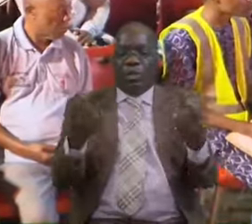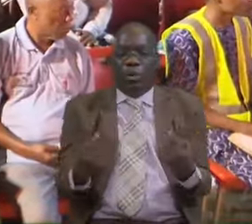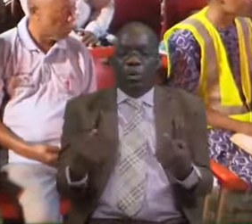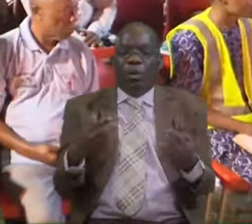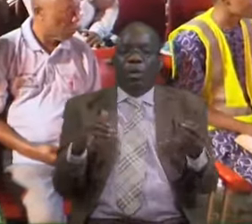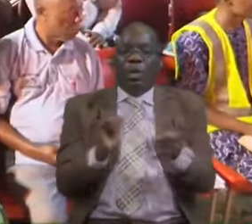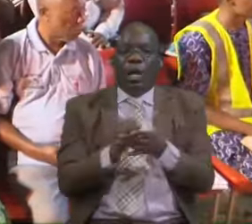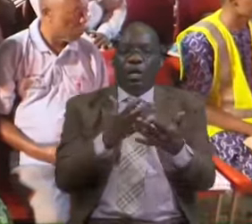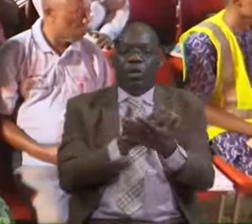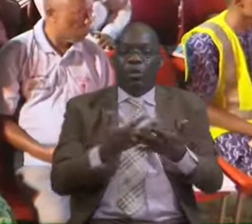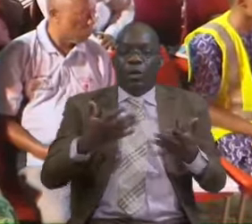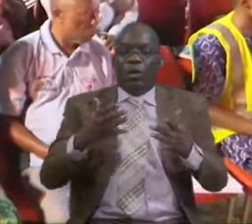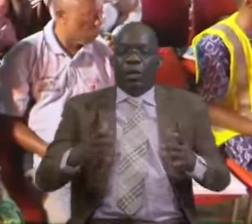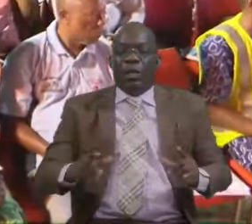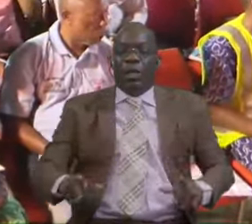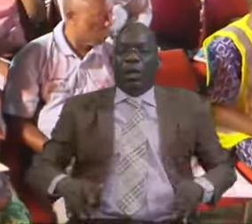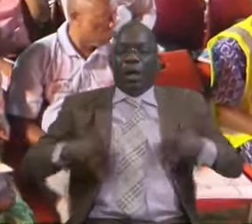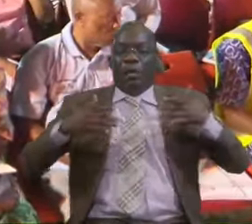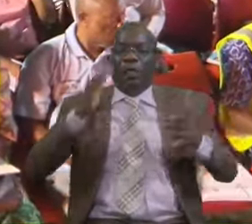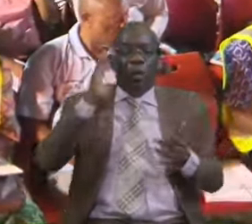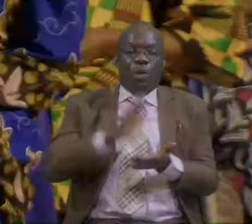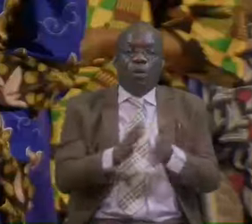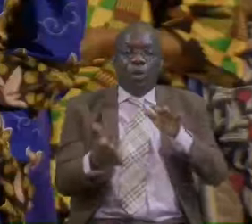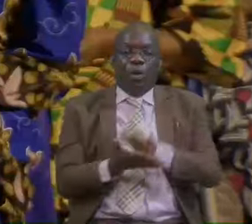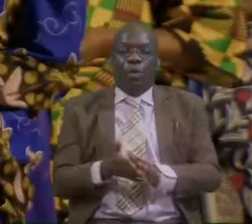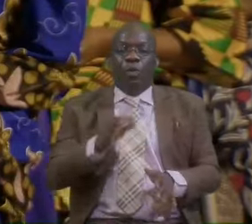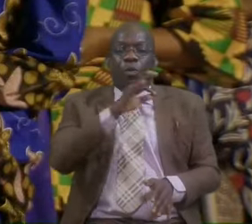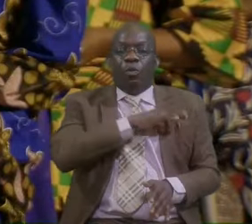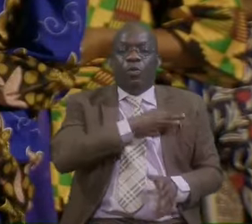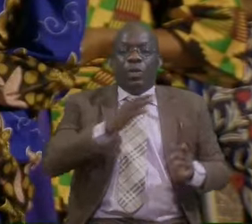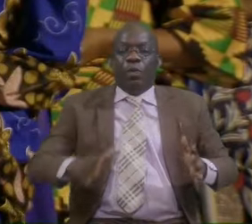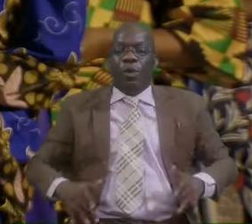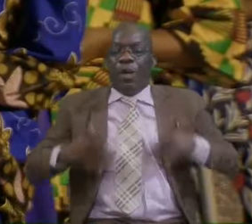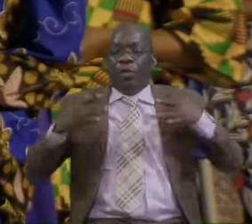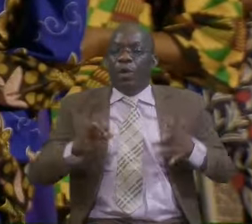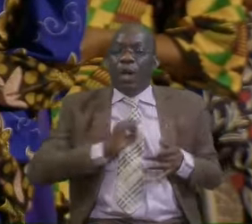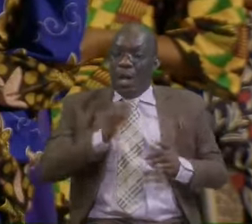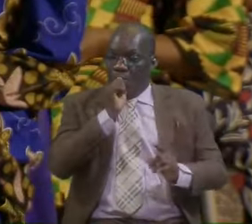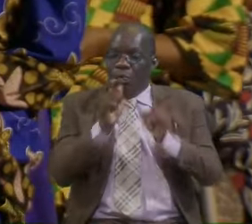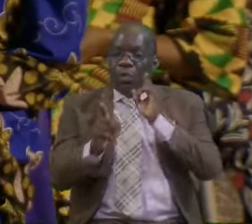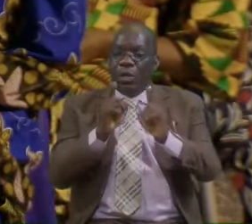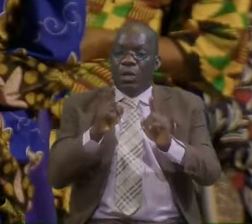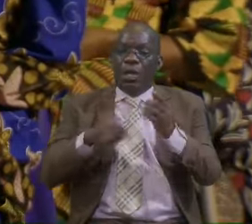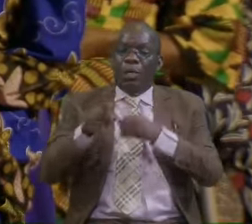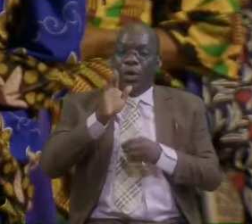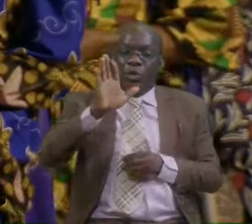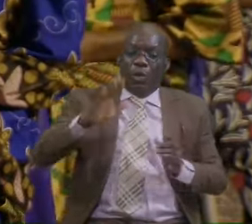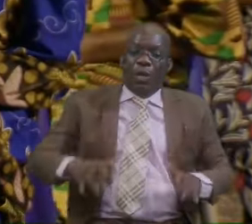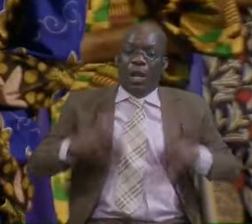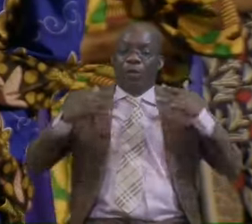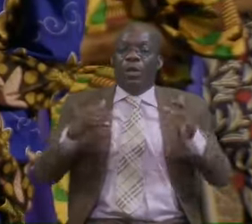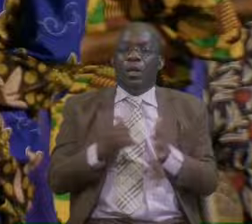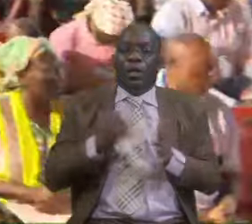wasted life will become a profitable life. I'm talking about your life. It will become